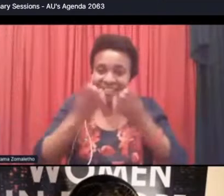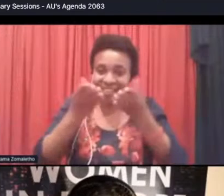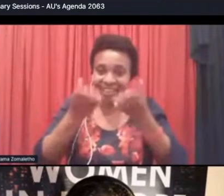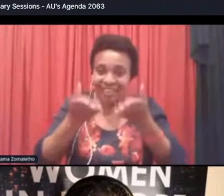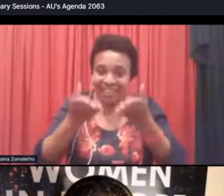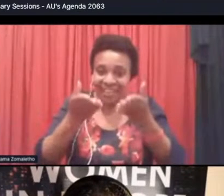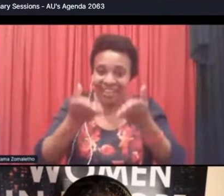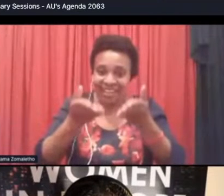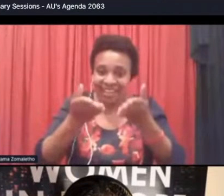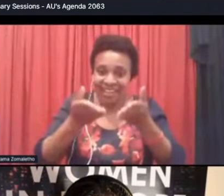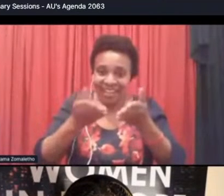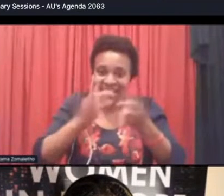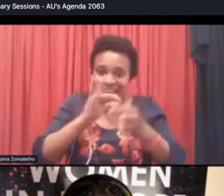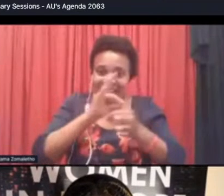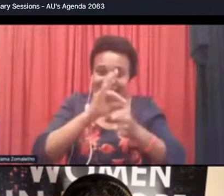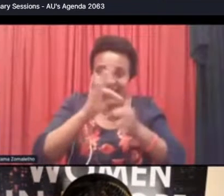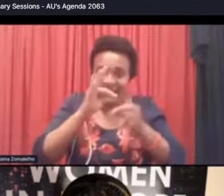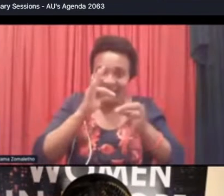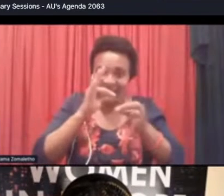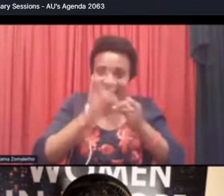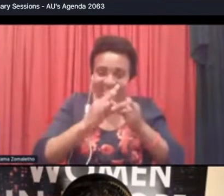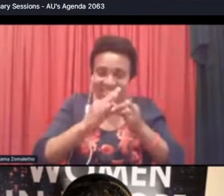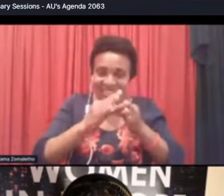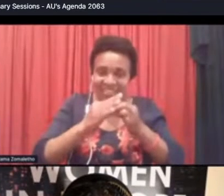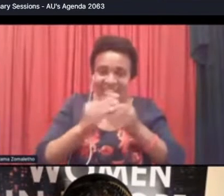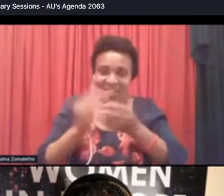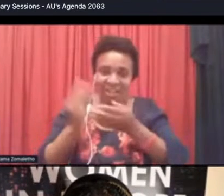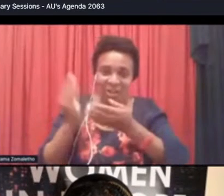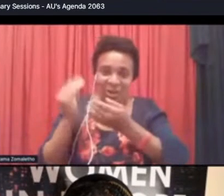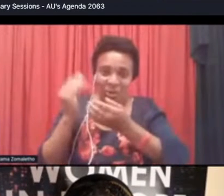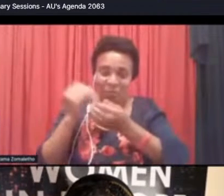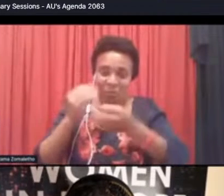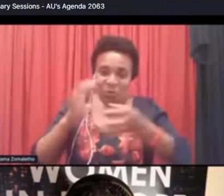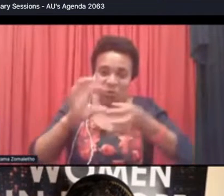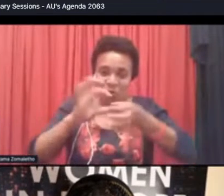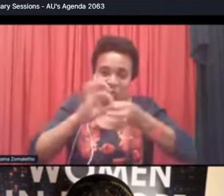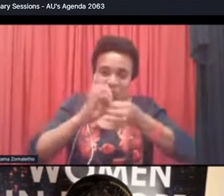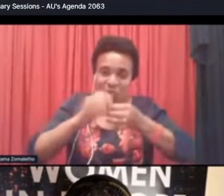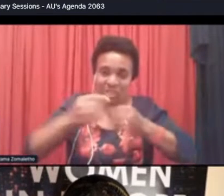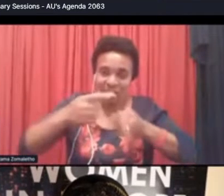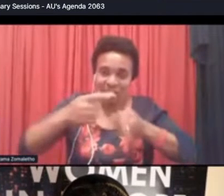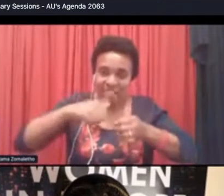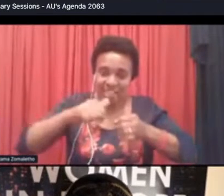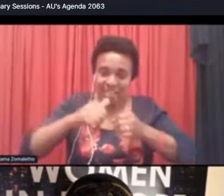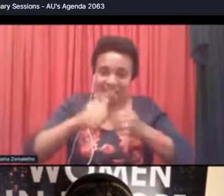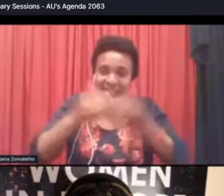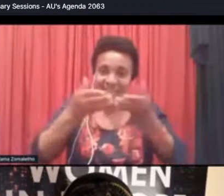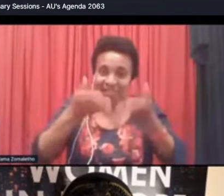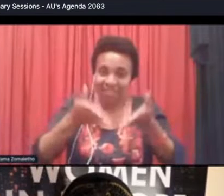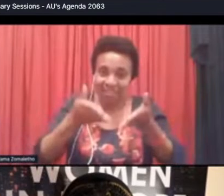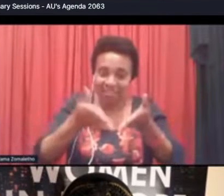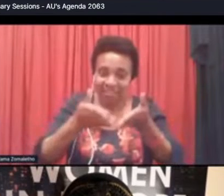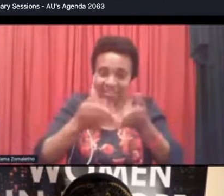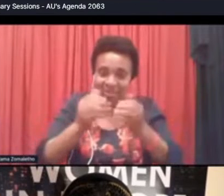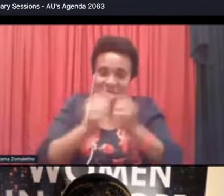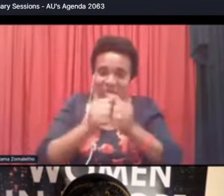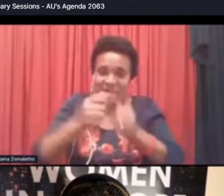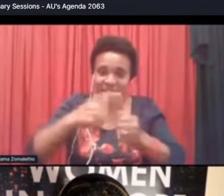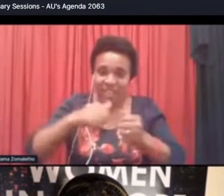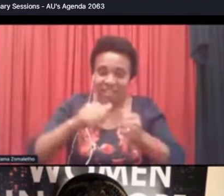Exactly. So I'm hoping you're all here. Let us know whether you've joined us on the stage. Write to us, whether you can hear